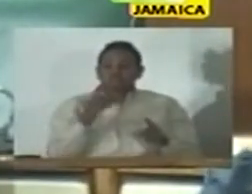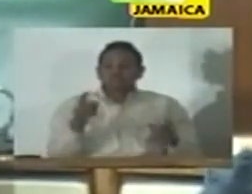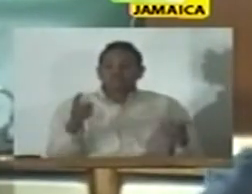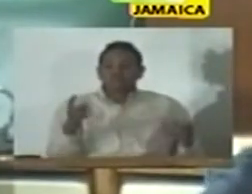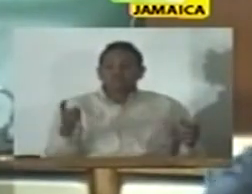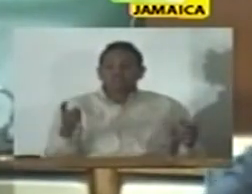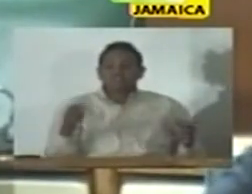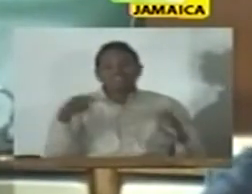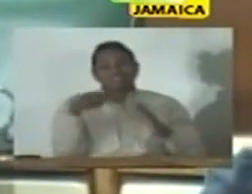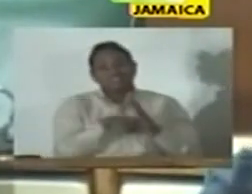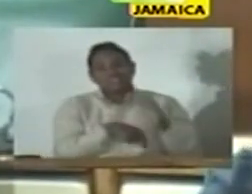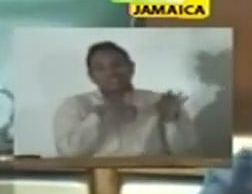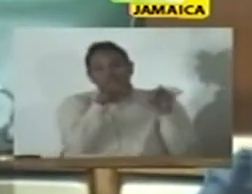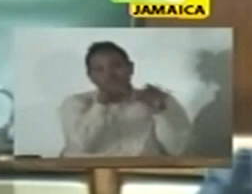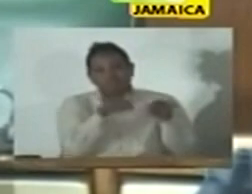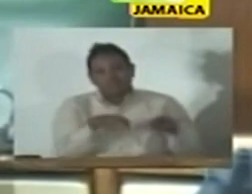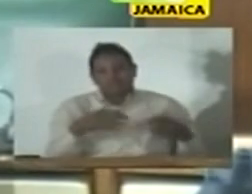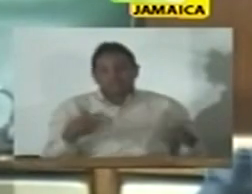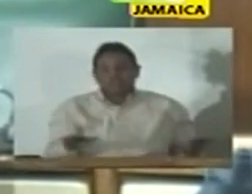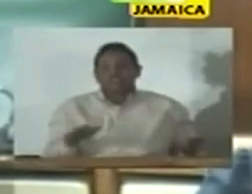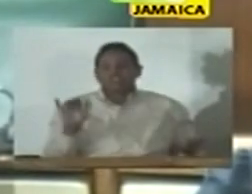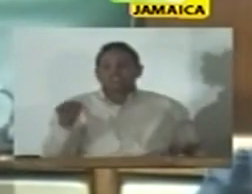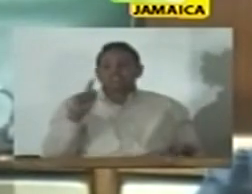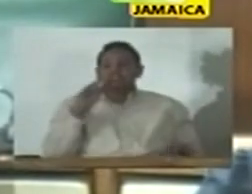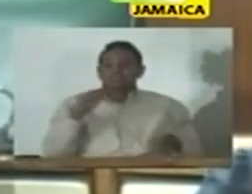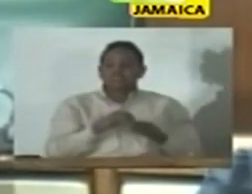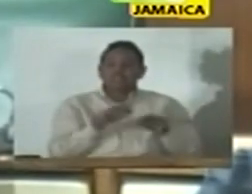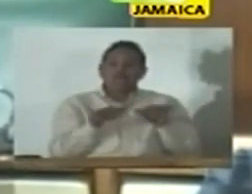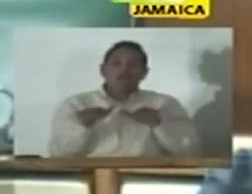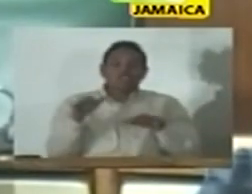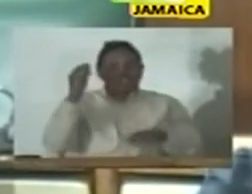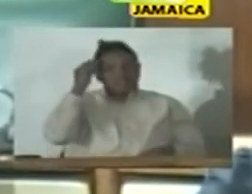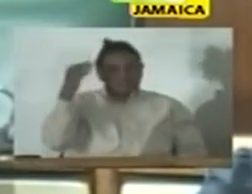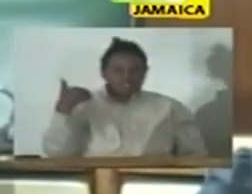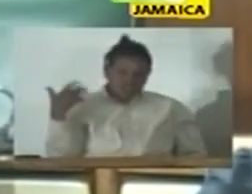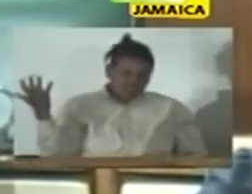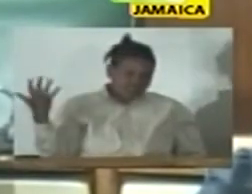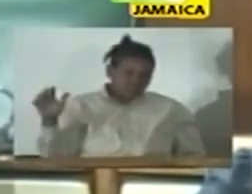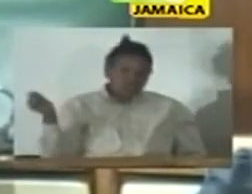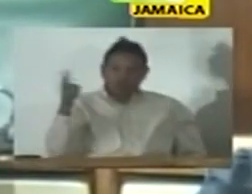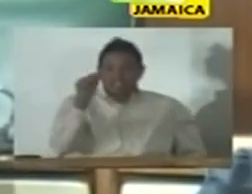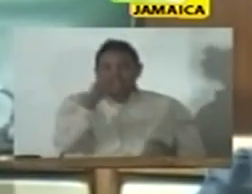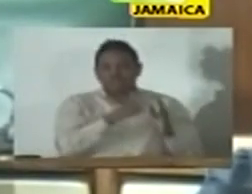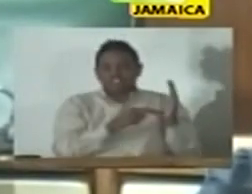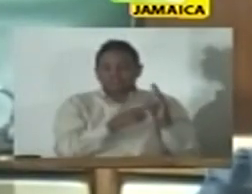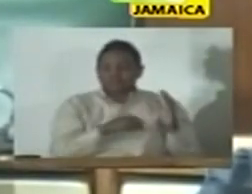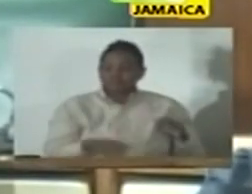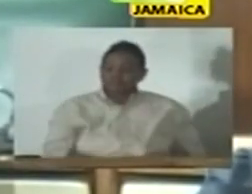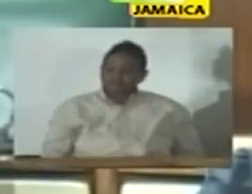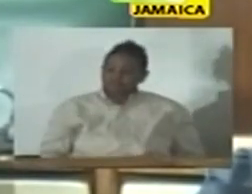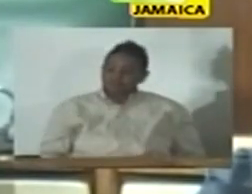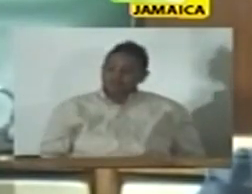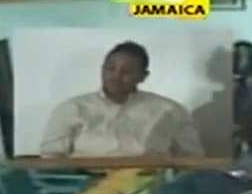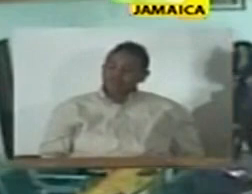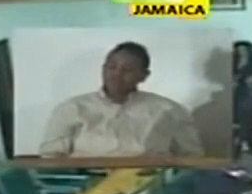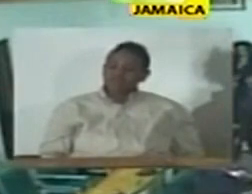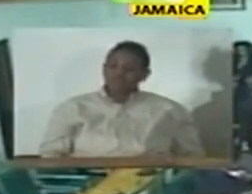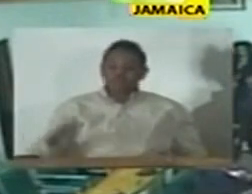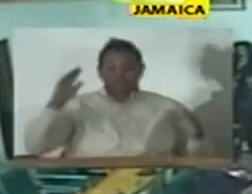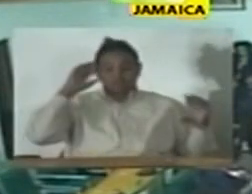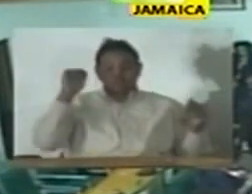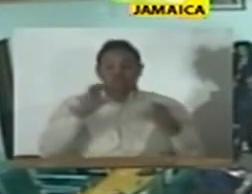been detailed, and that is in the Hansard for all to read. And so, Mr. President, in that